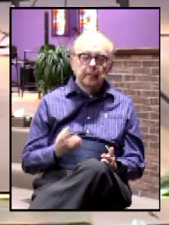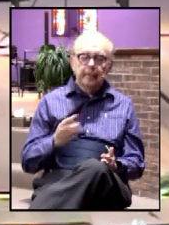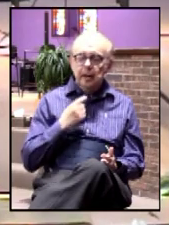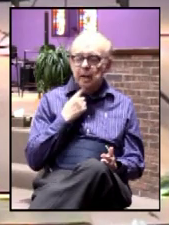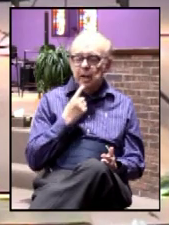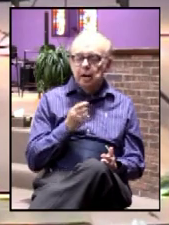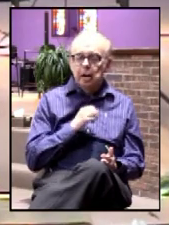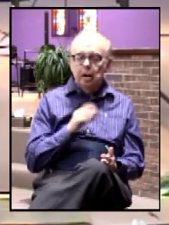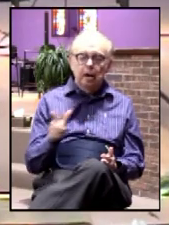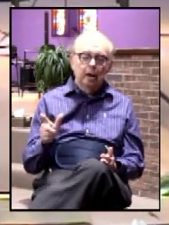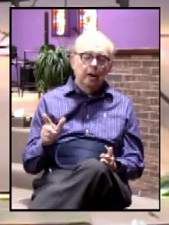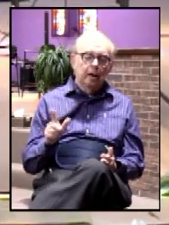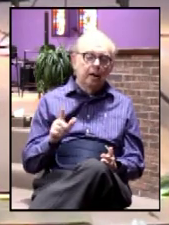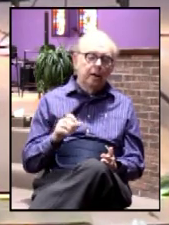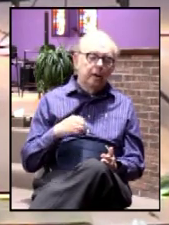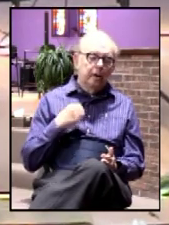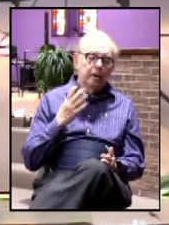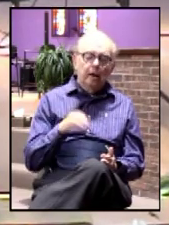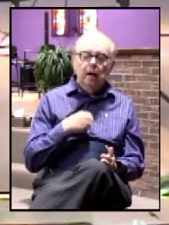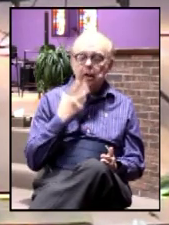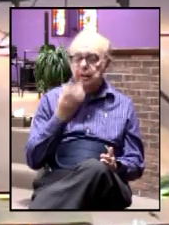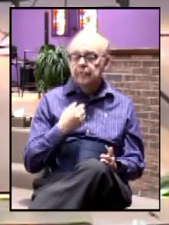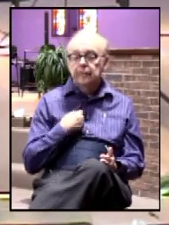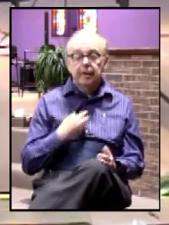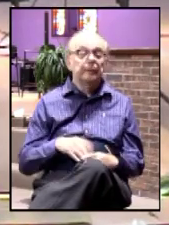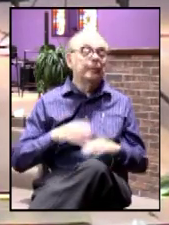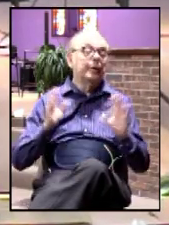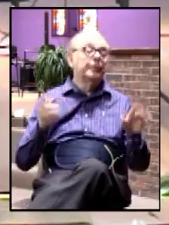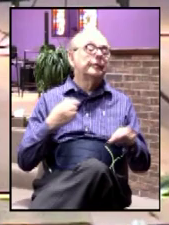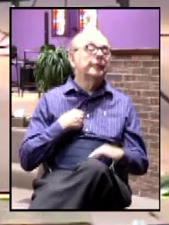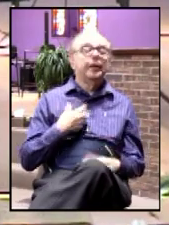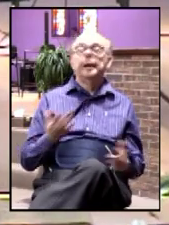to tell you all how lovely and great I am.